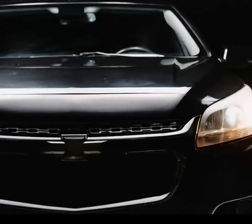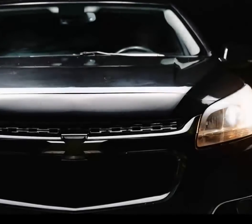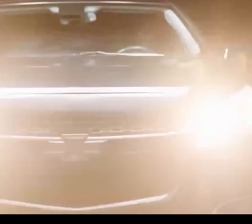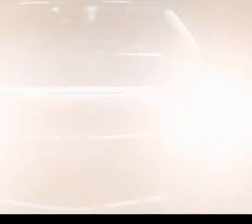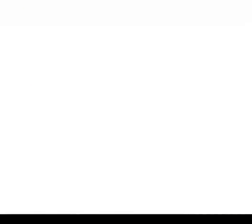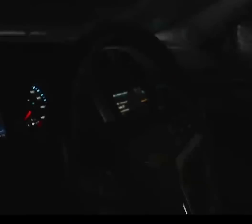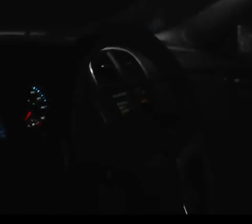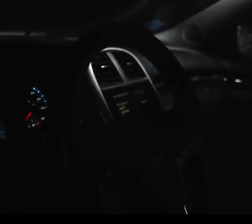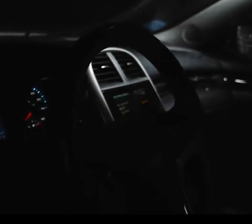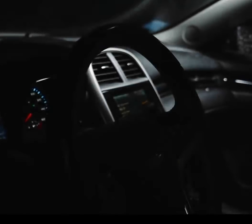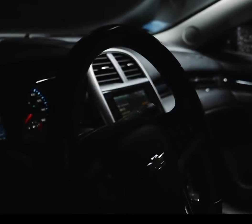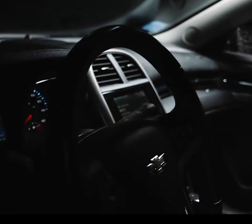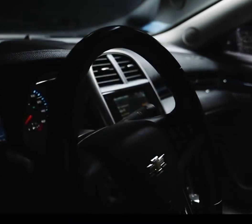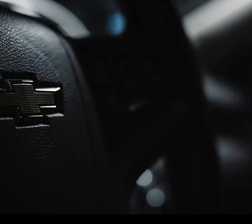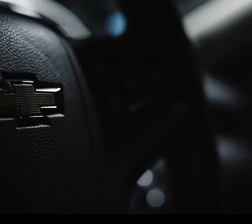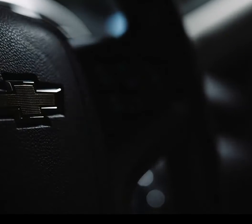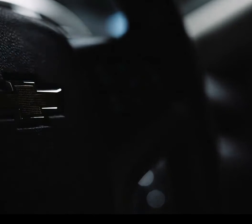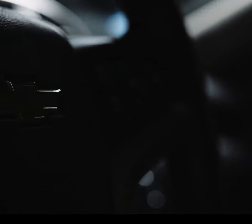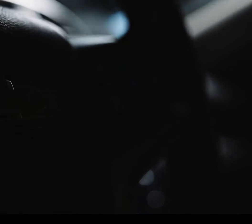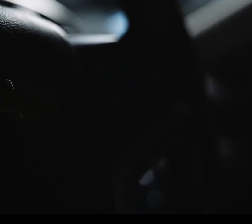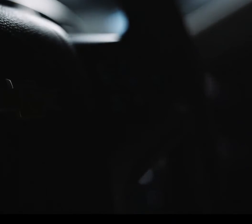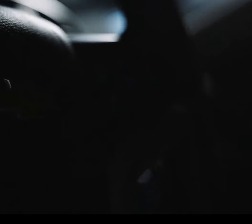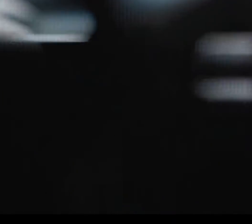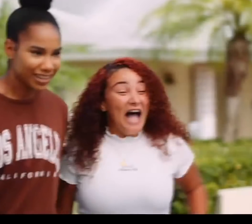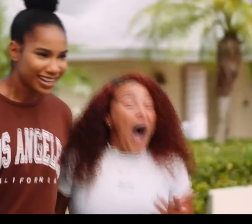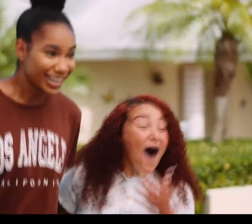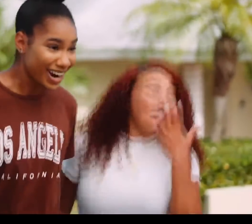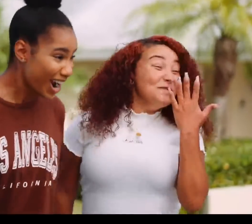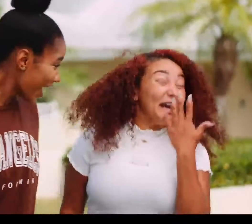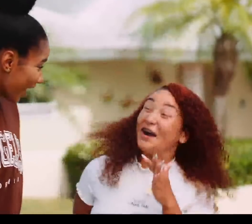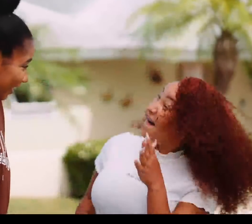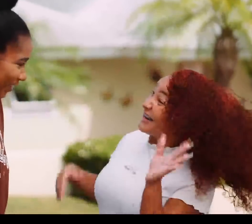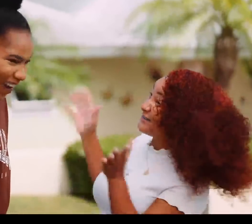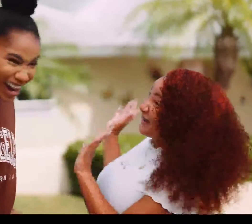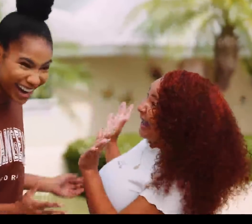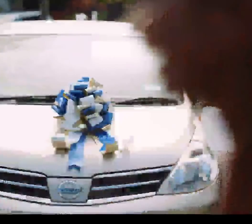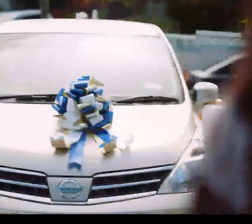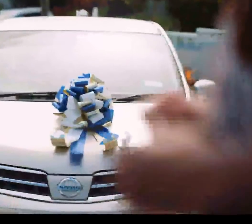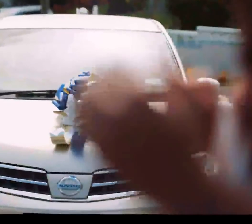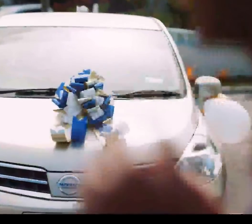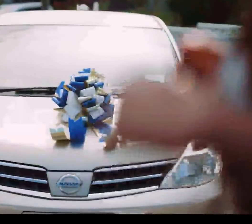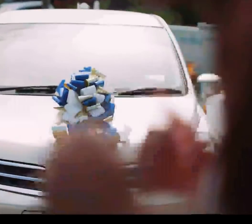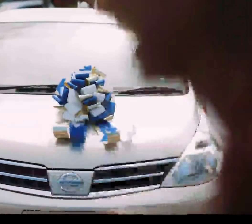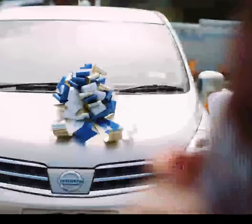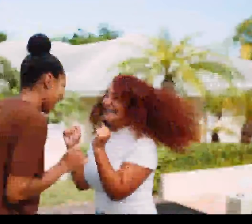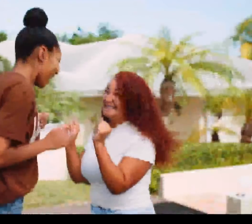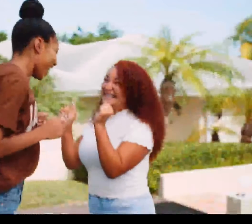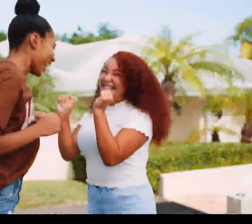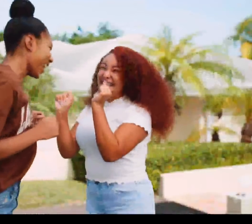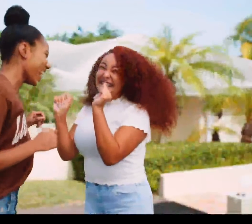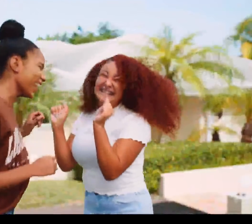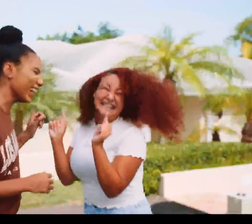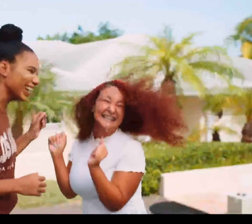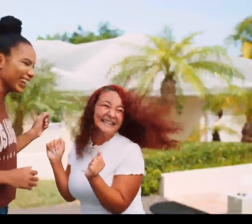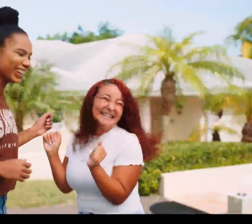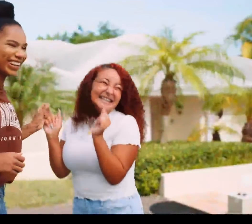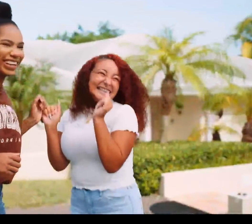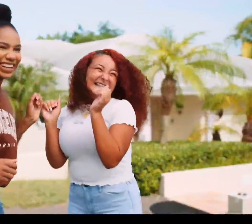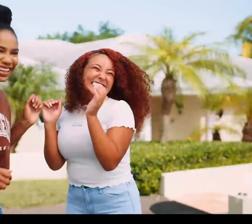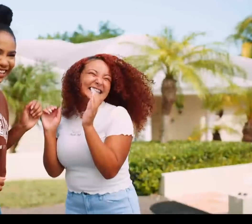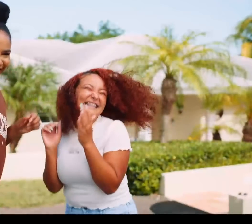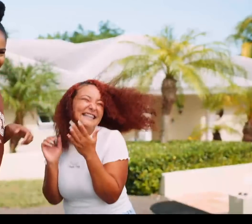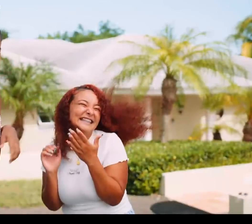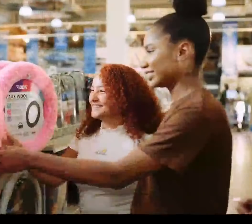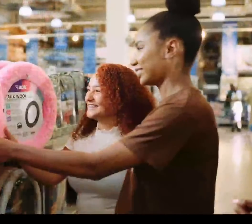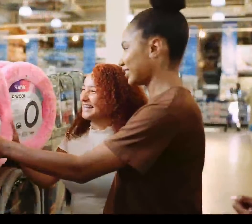Almost every journey starts with your car. We spend most of the early stages of our lives anticipating getting our first